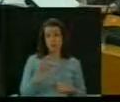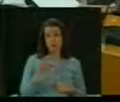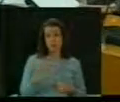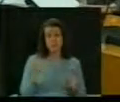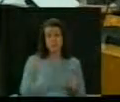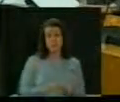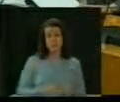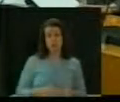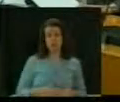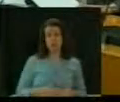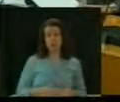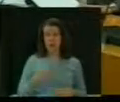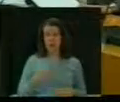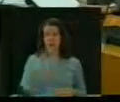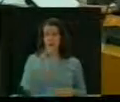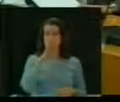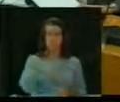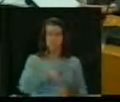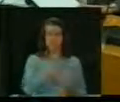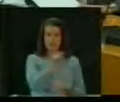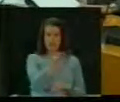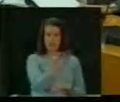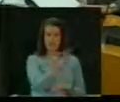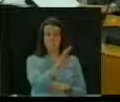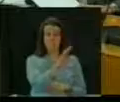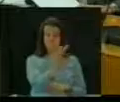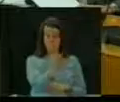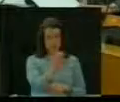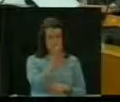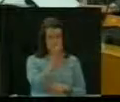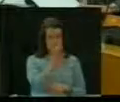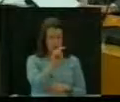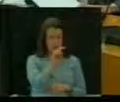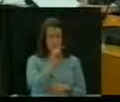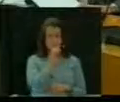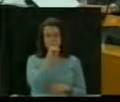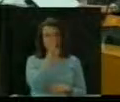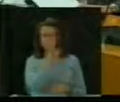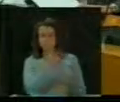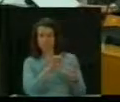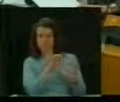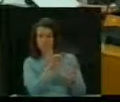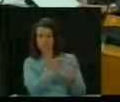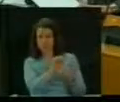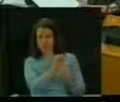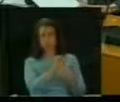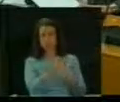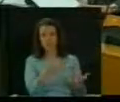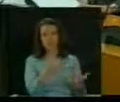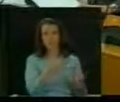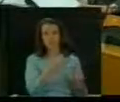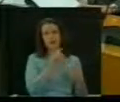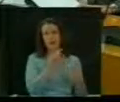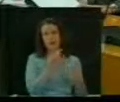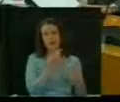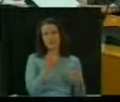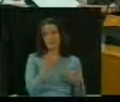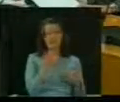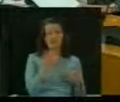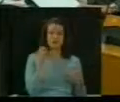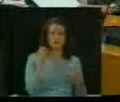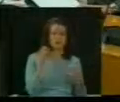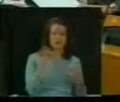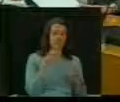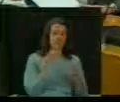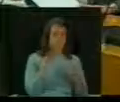stealing from our schools, they're stealing from our libraries, and they need to be prosecuted. And I'm not just talking about Ms. Bone, and I'm